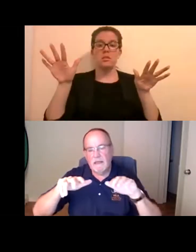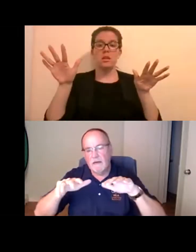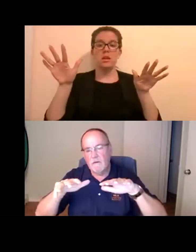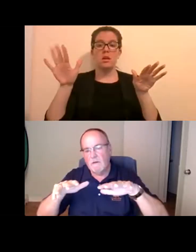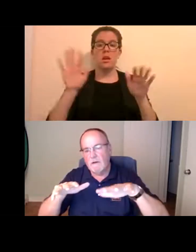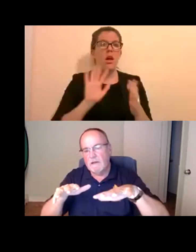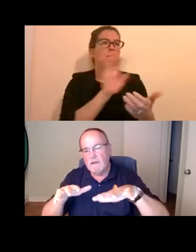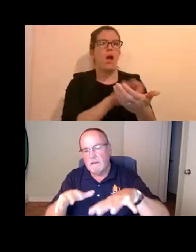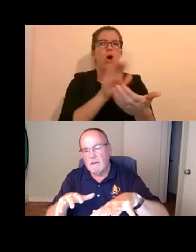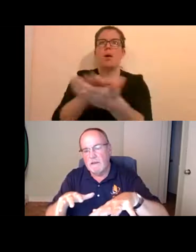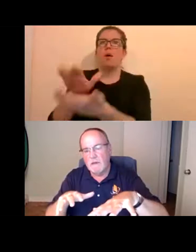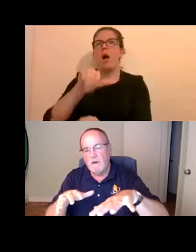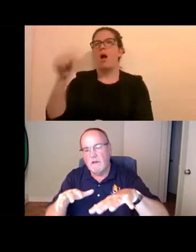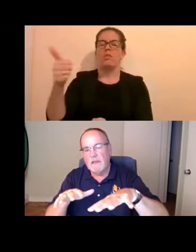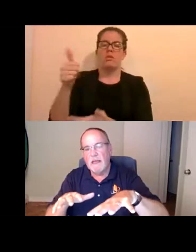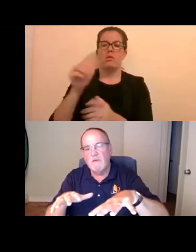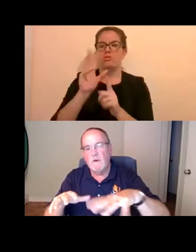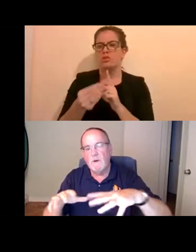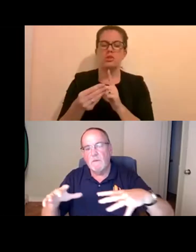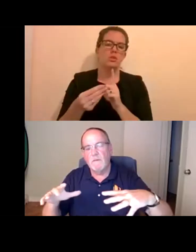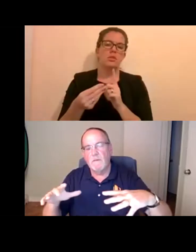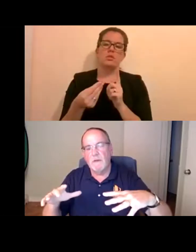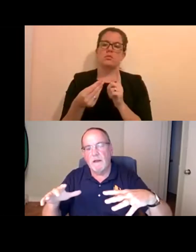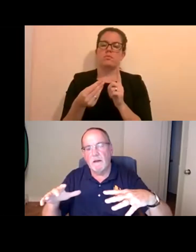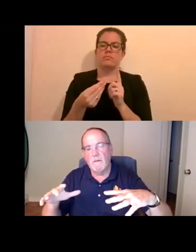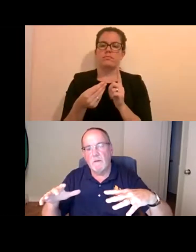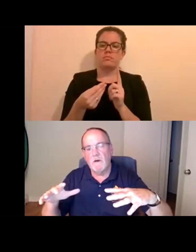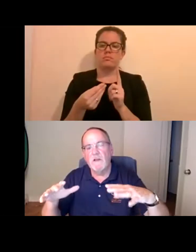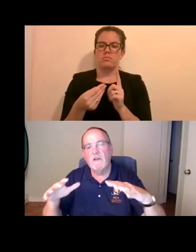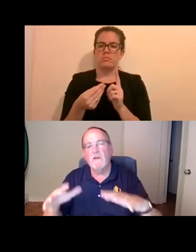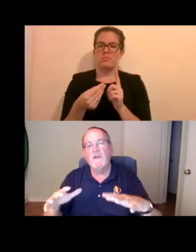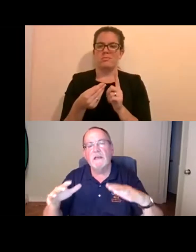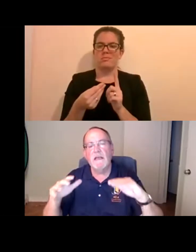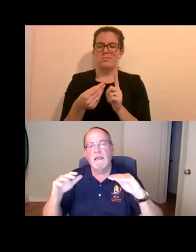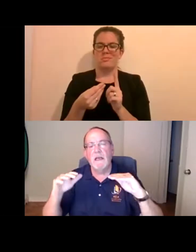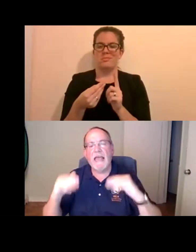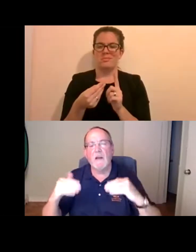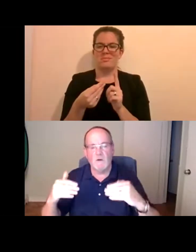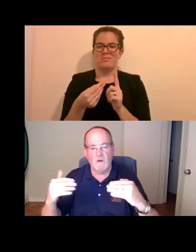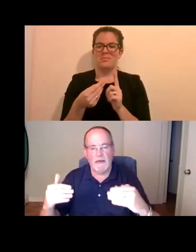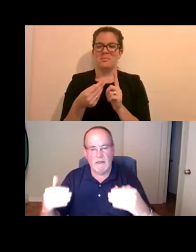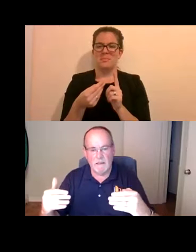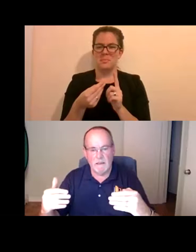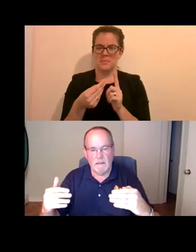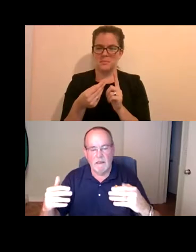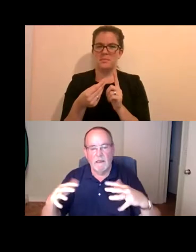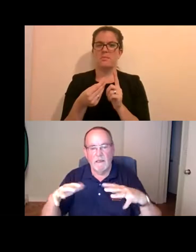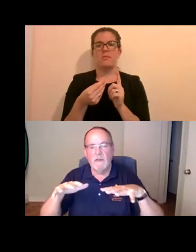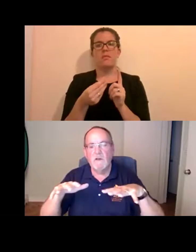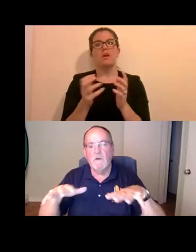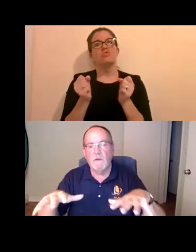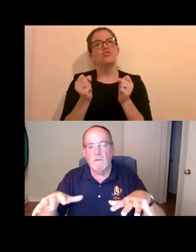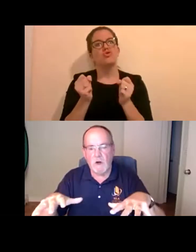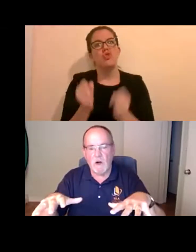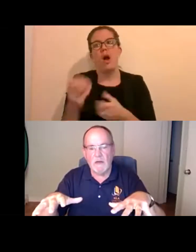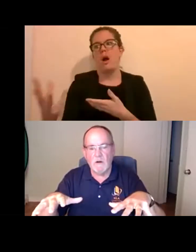and they were kept from, they were hugely acculturated